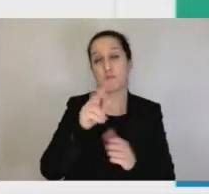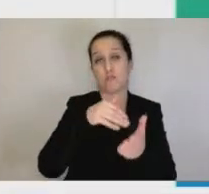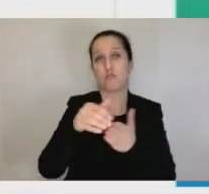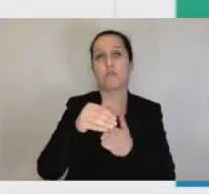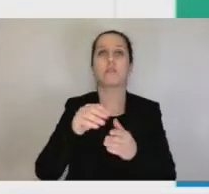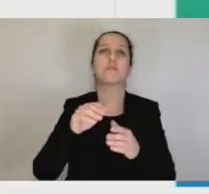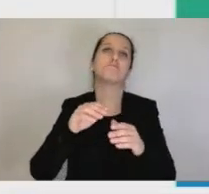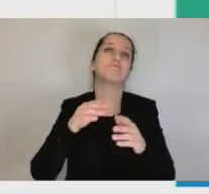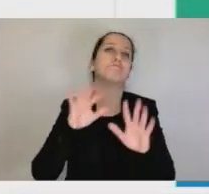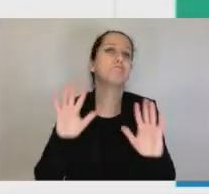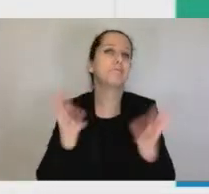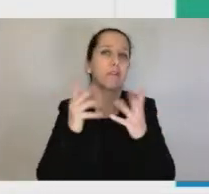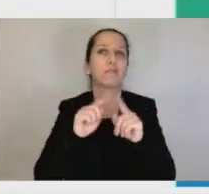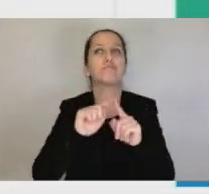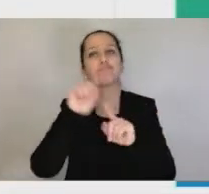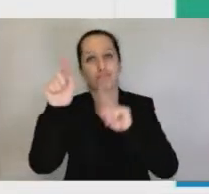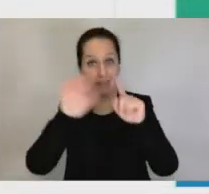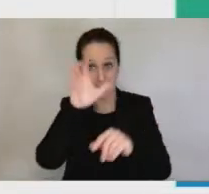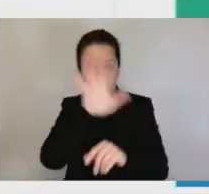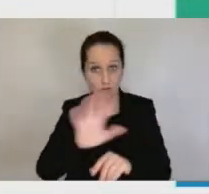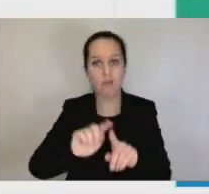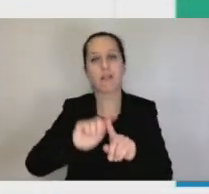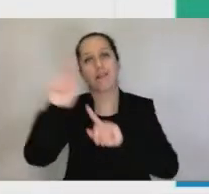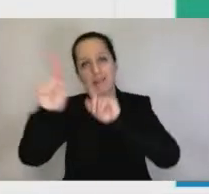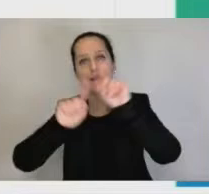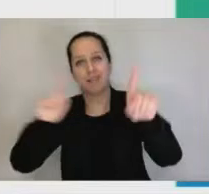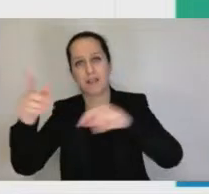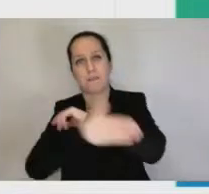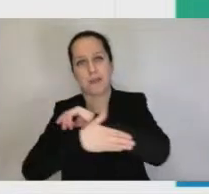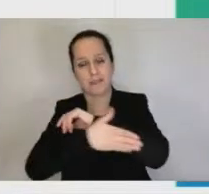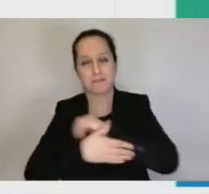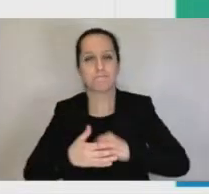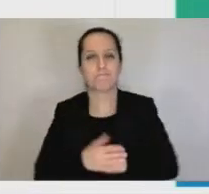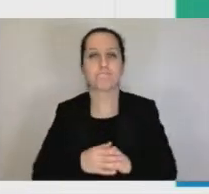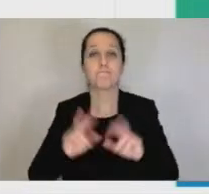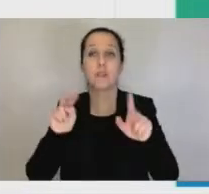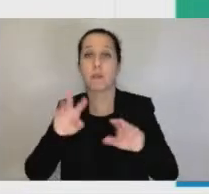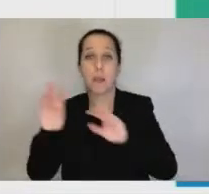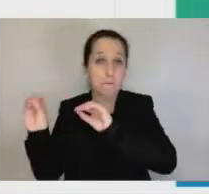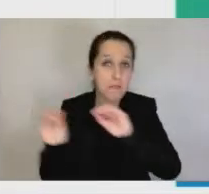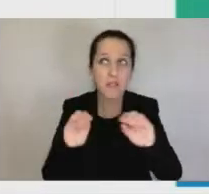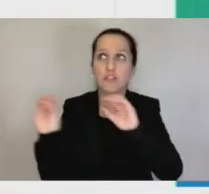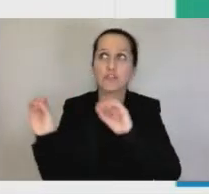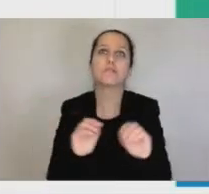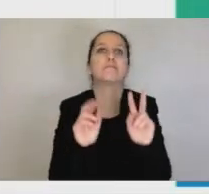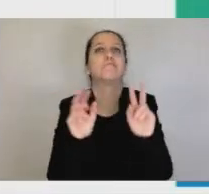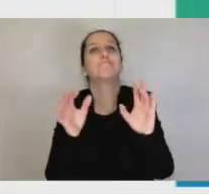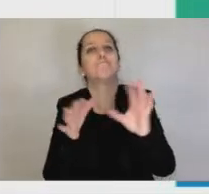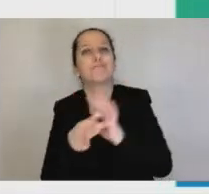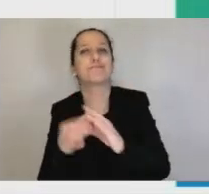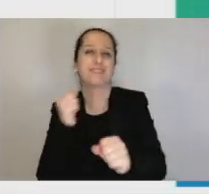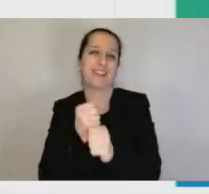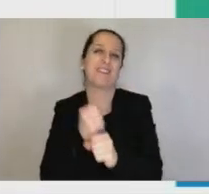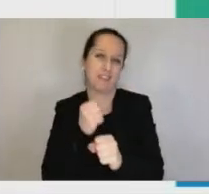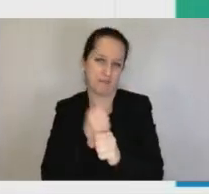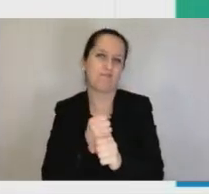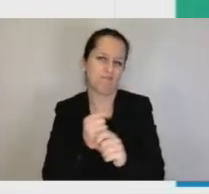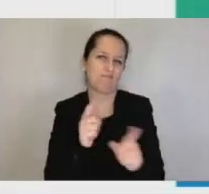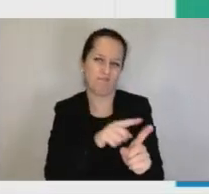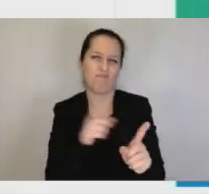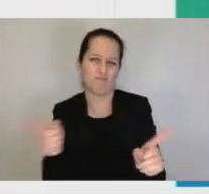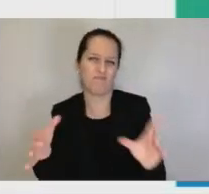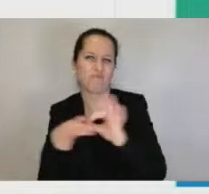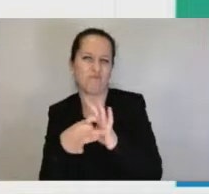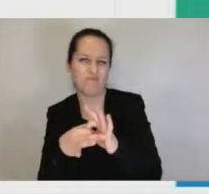million live in other countries in the region. As you know, migration and employment are closely related.